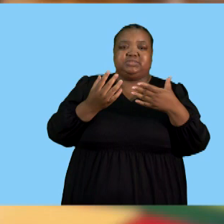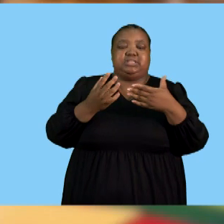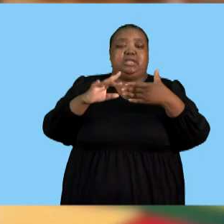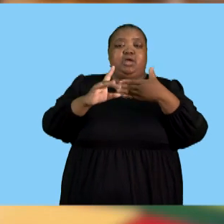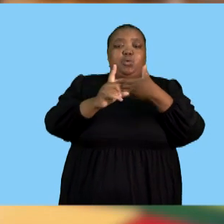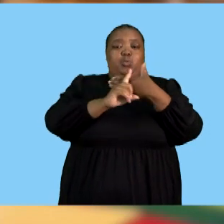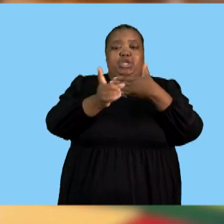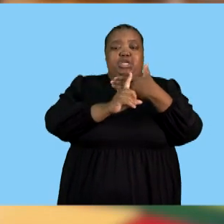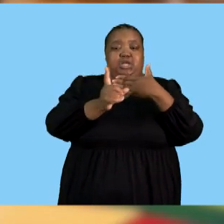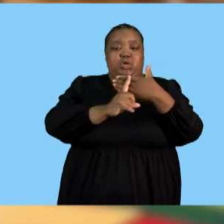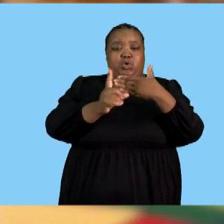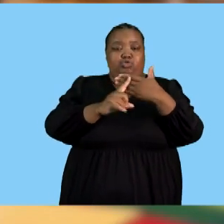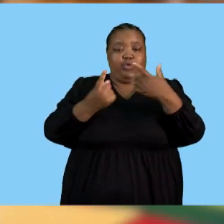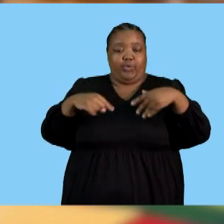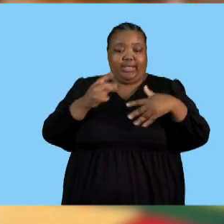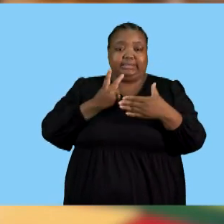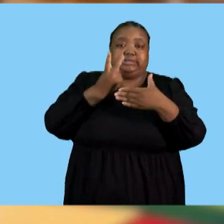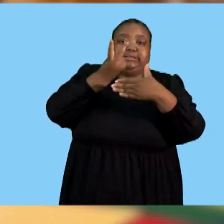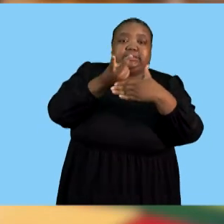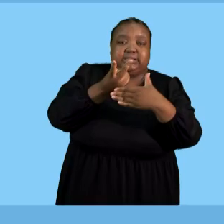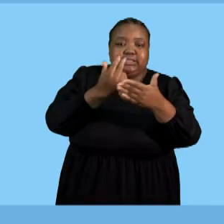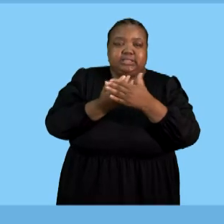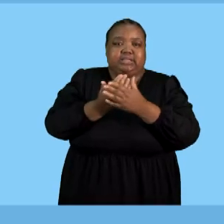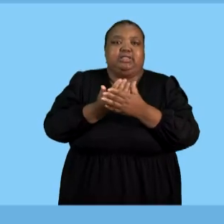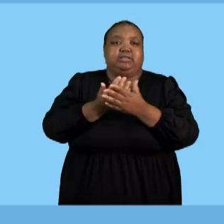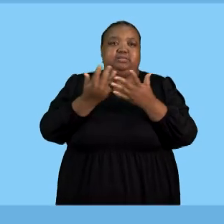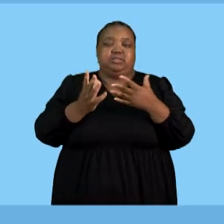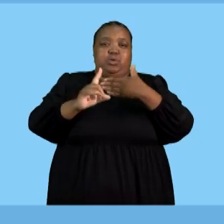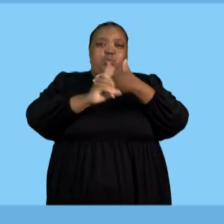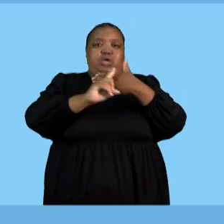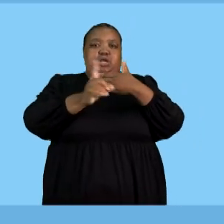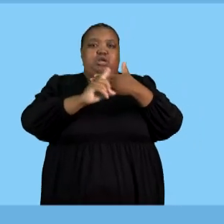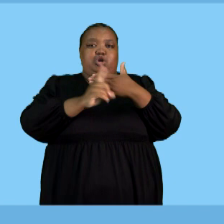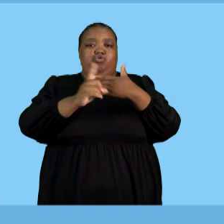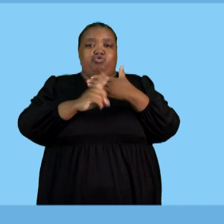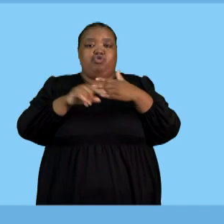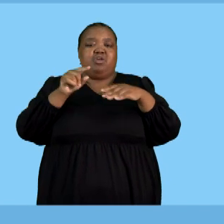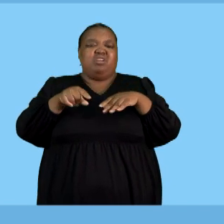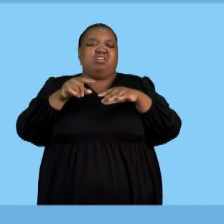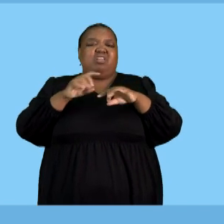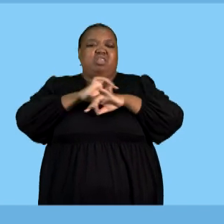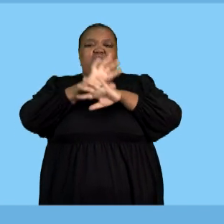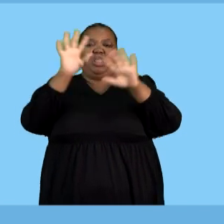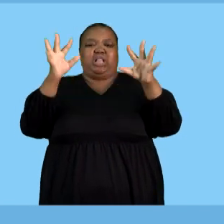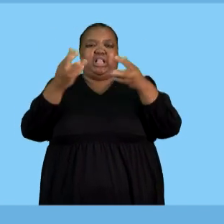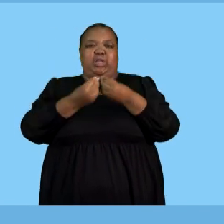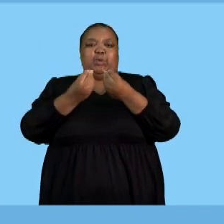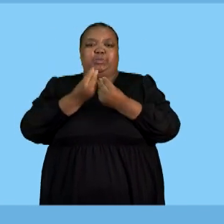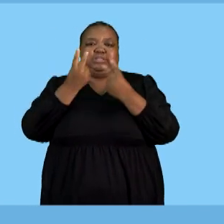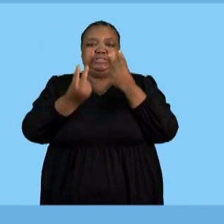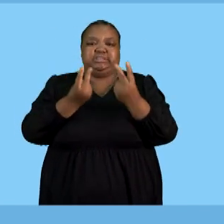see through a window, so therefore a window is going to be a transparent